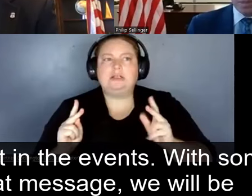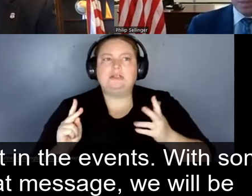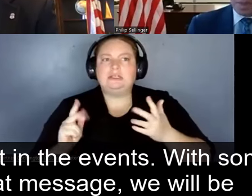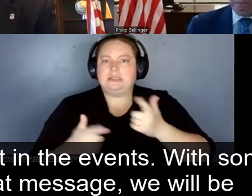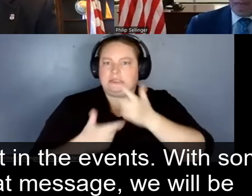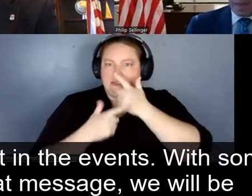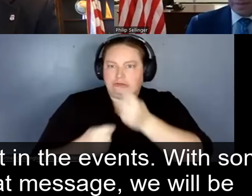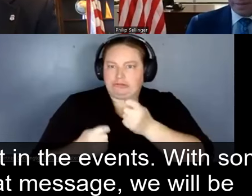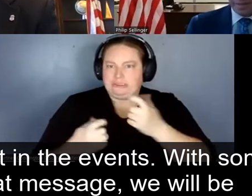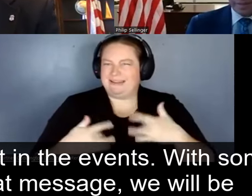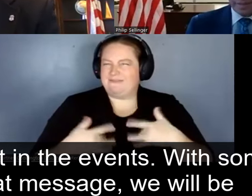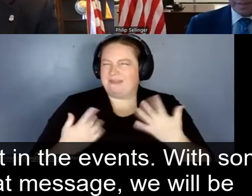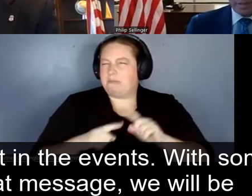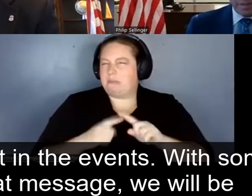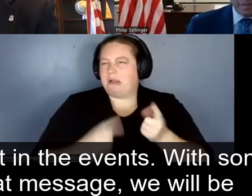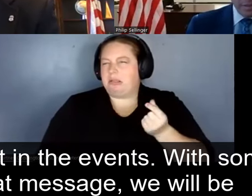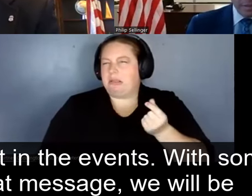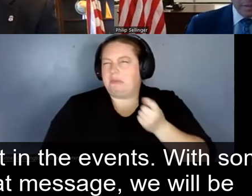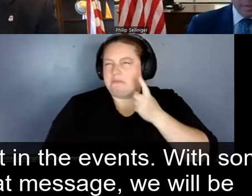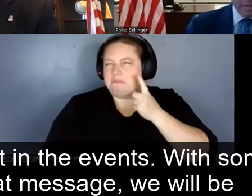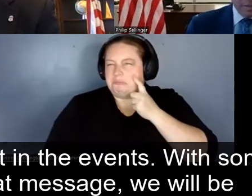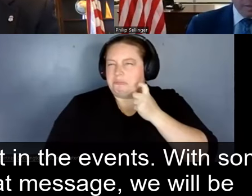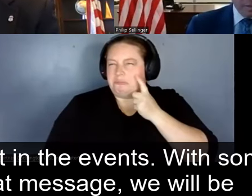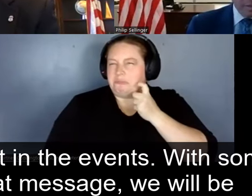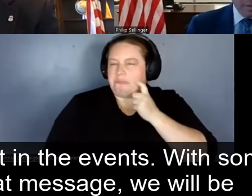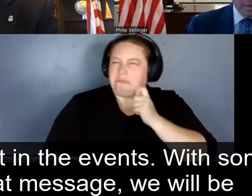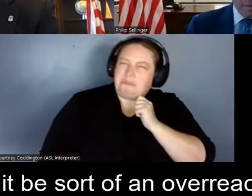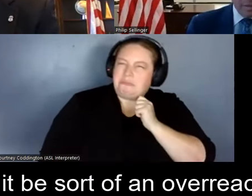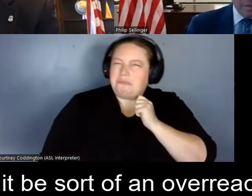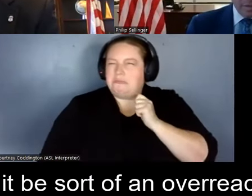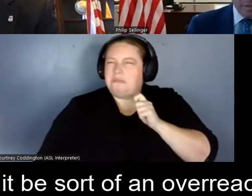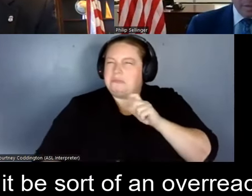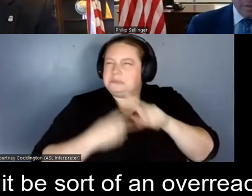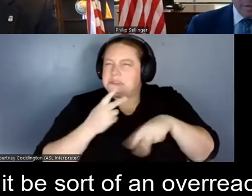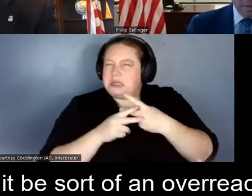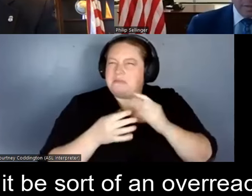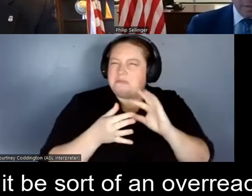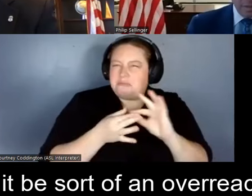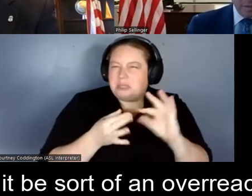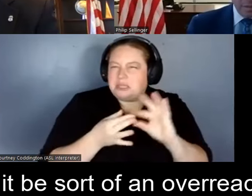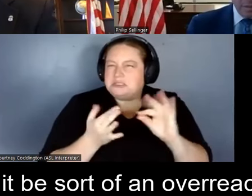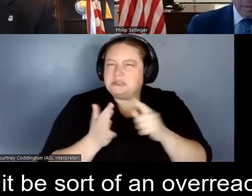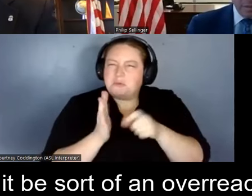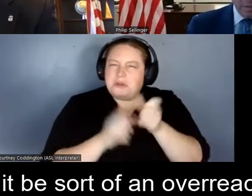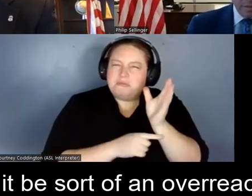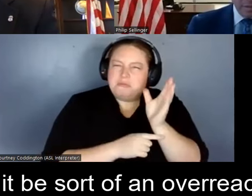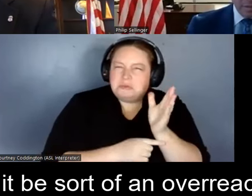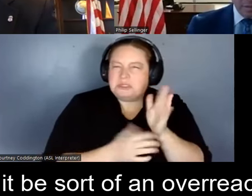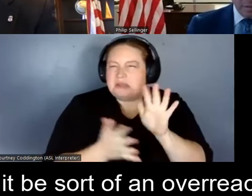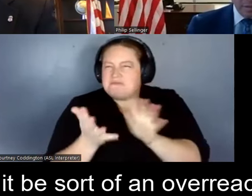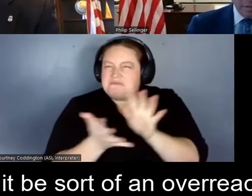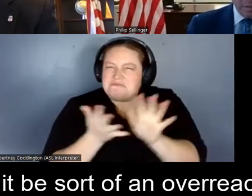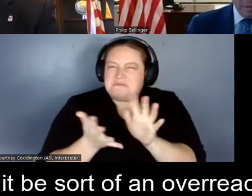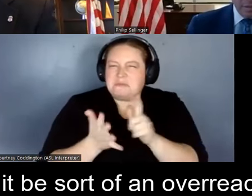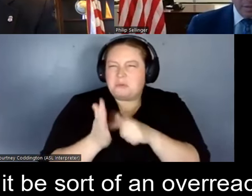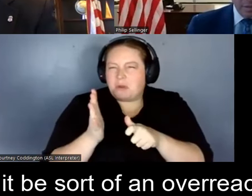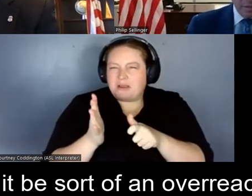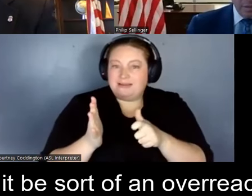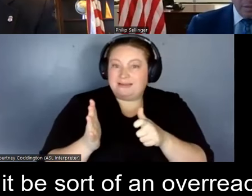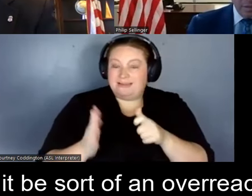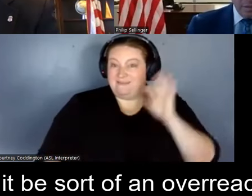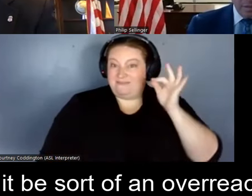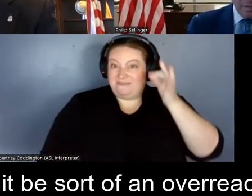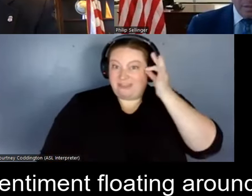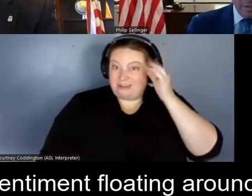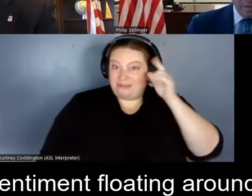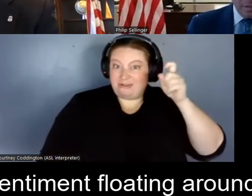with some skepticism about what message we would be sharing, and would it be sort of overreached by the federal government?